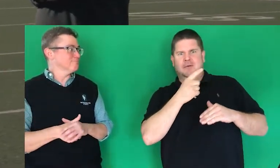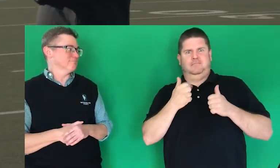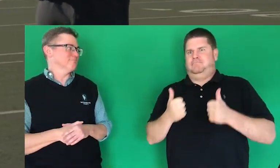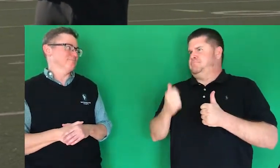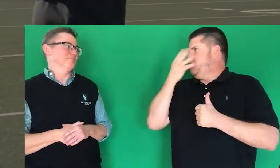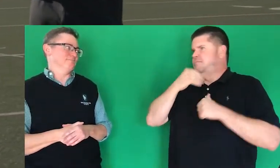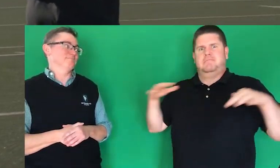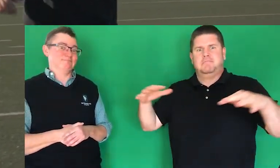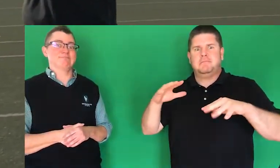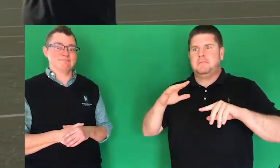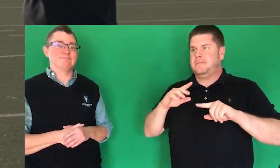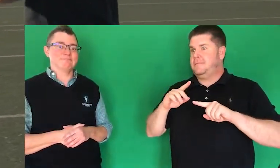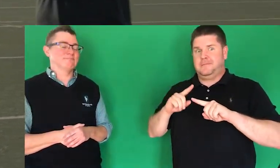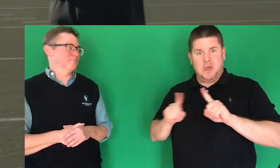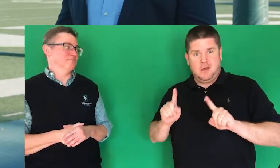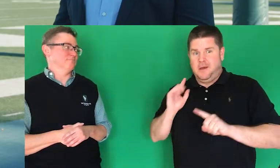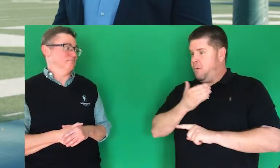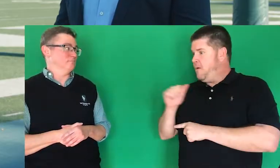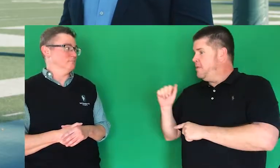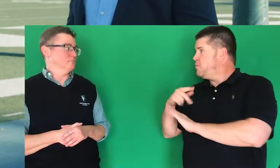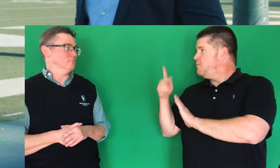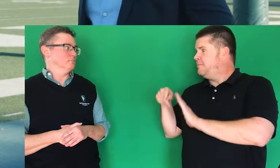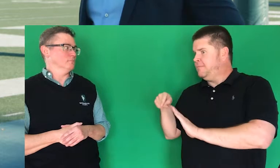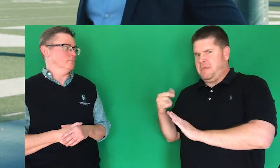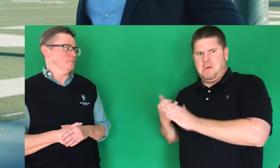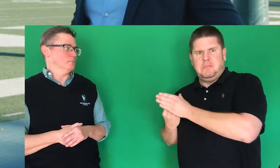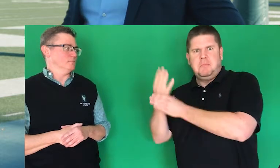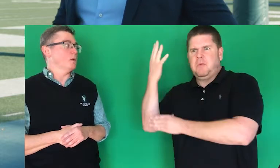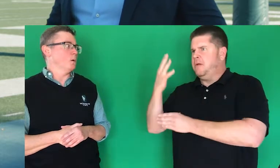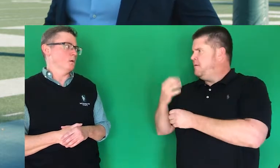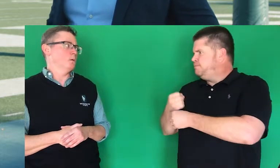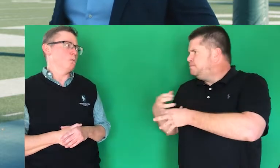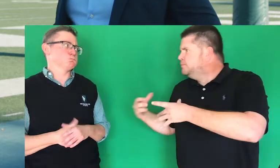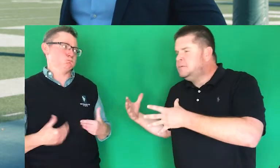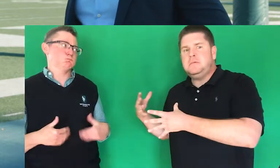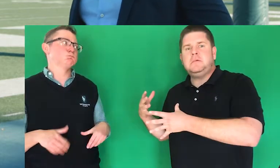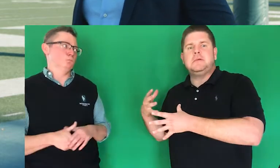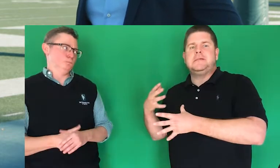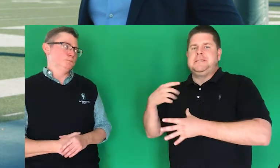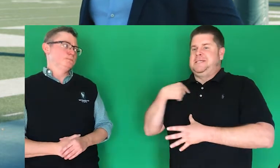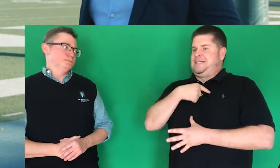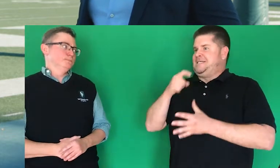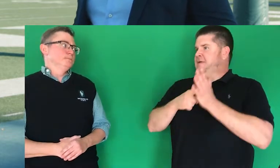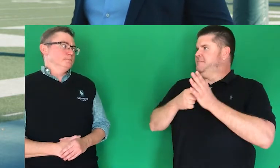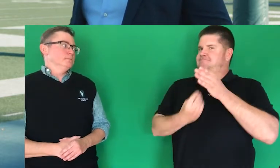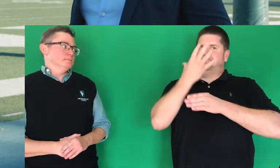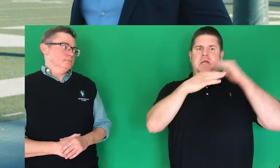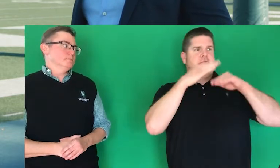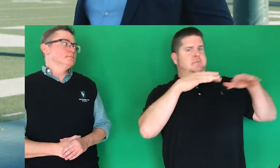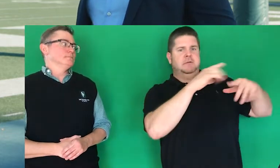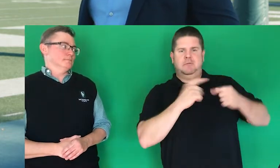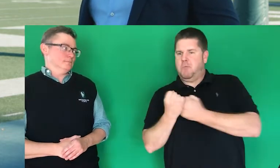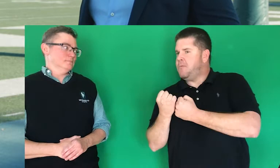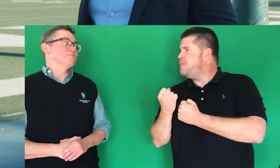and just a tremendous facility. But as our athletic programs have continued to grow, as demands for student athletes continue to grow,